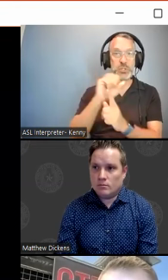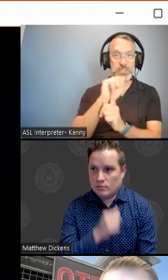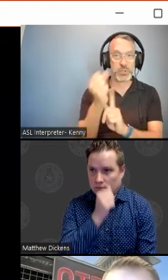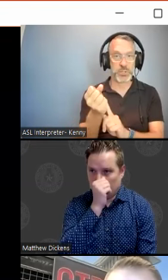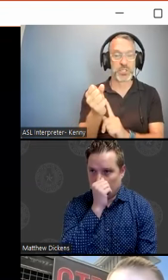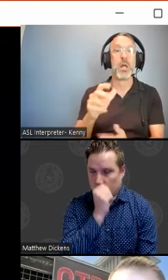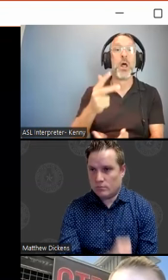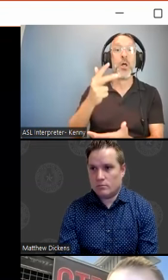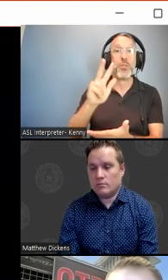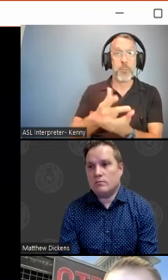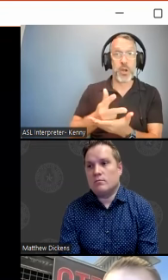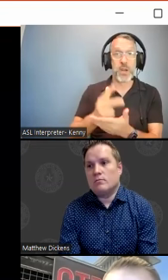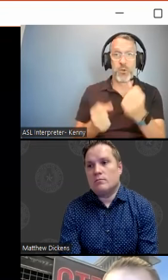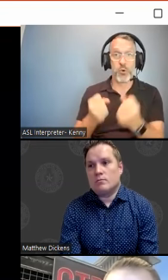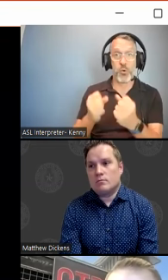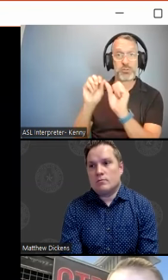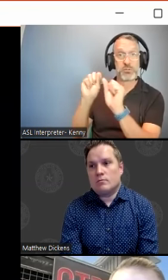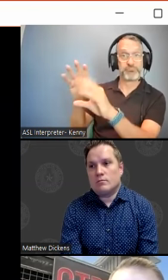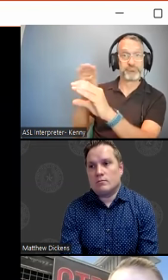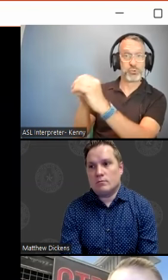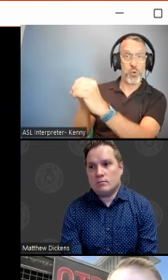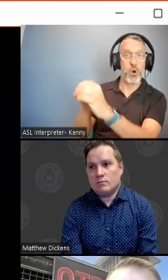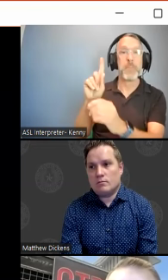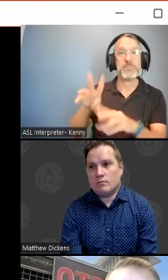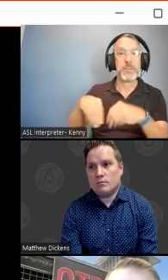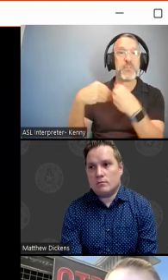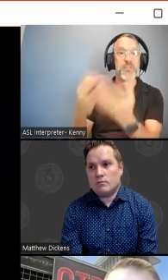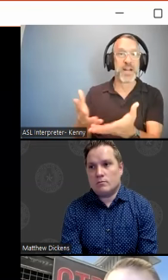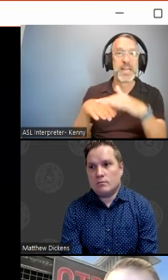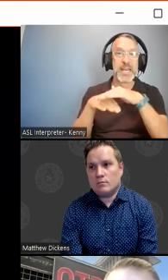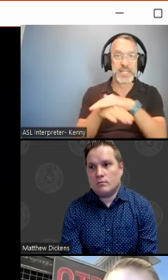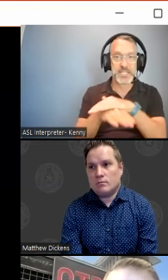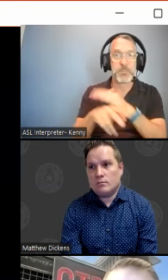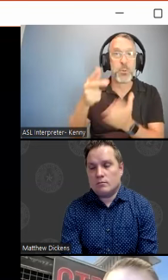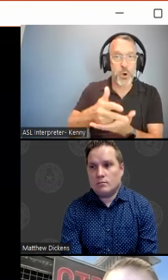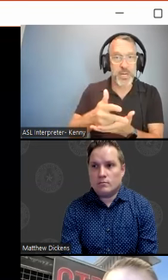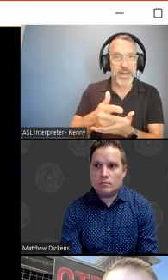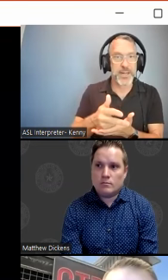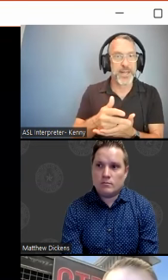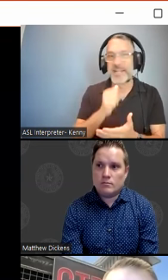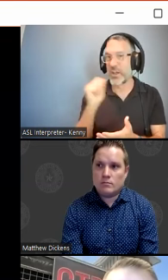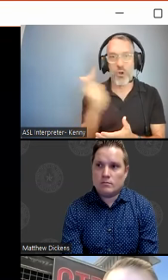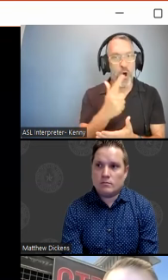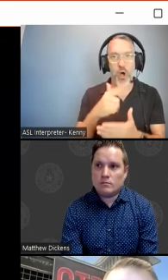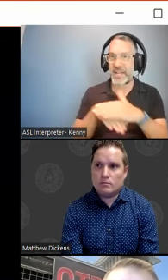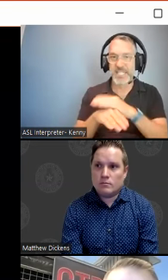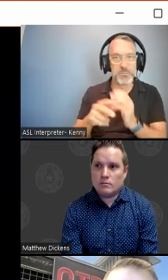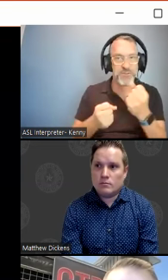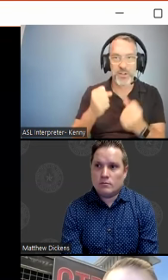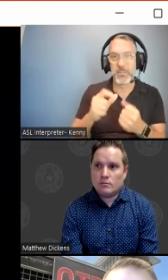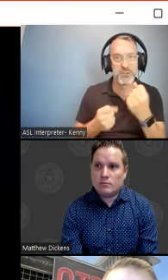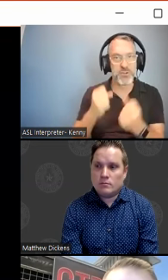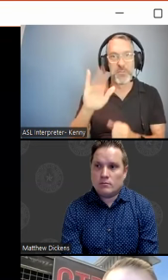parking facilities where the vehicles are stored must be providing accessible parking because not all accessible vehicles can be driven by